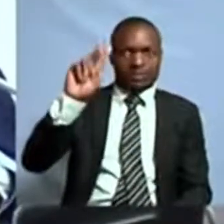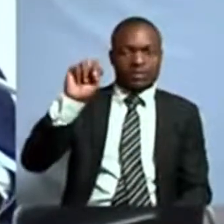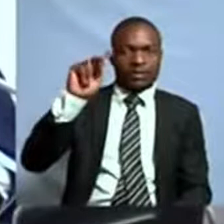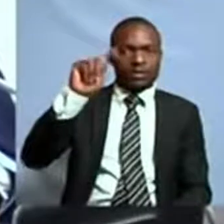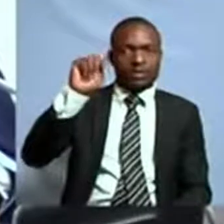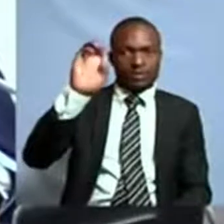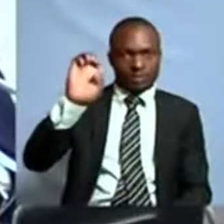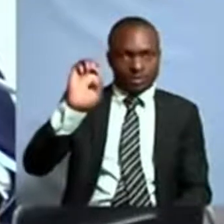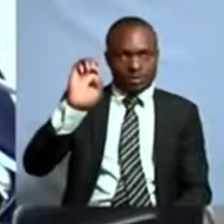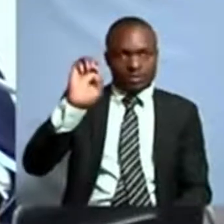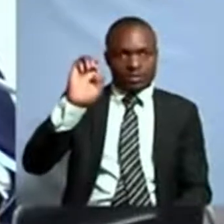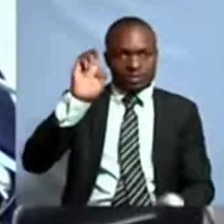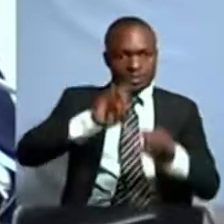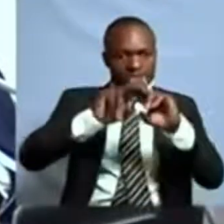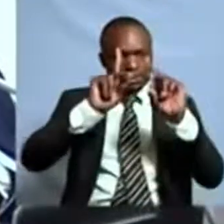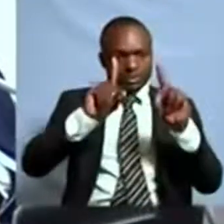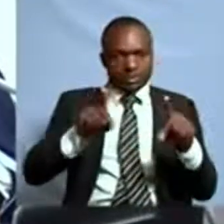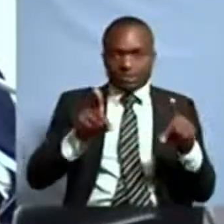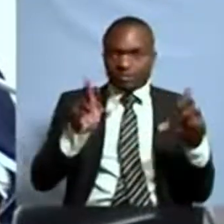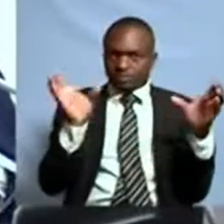privileged to chair this committee.